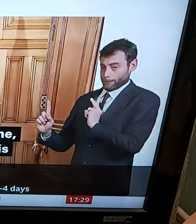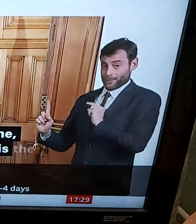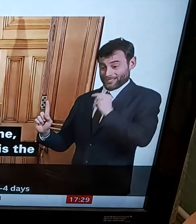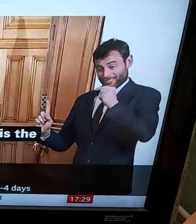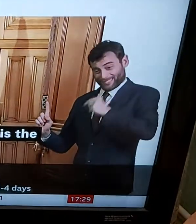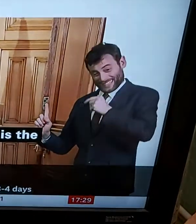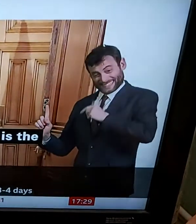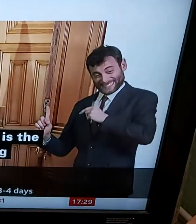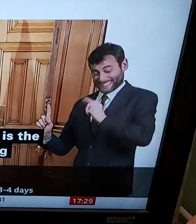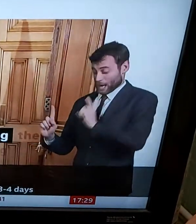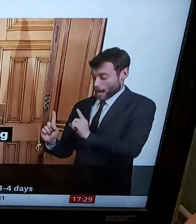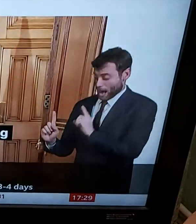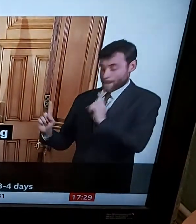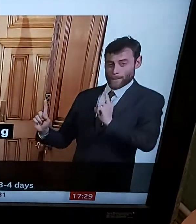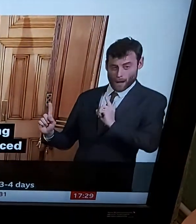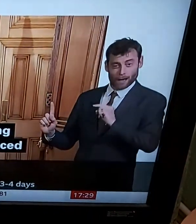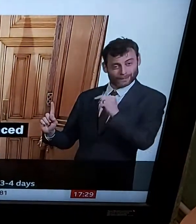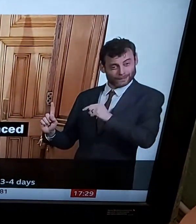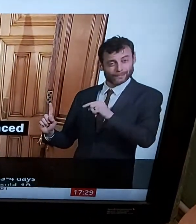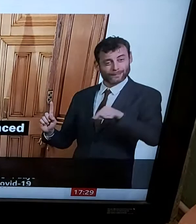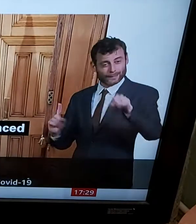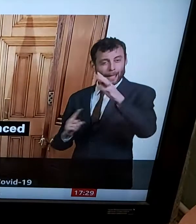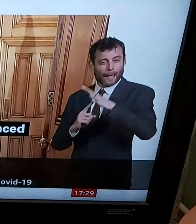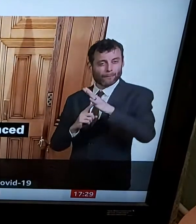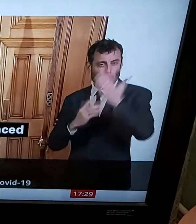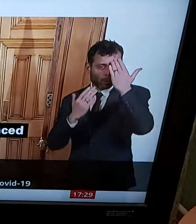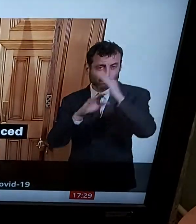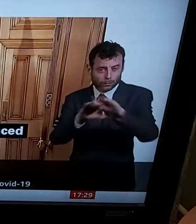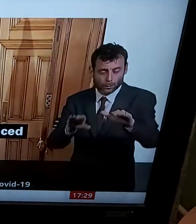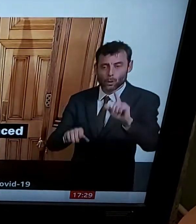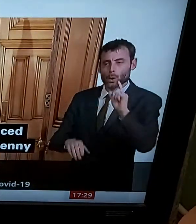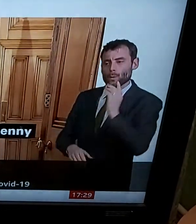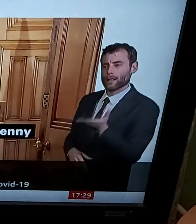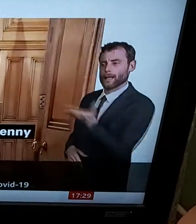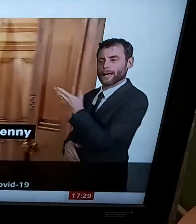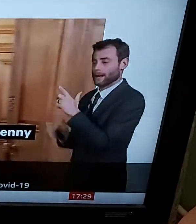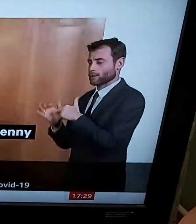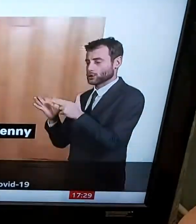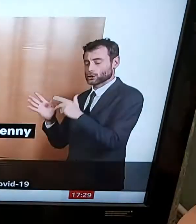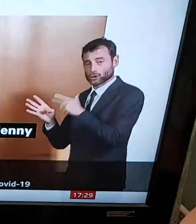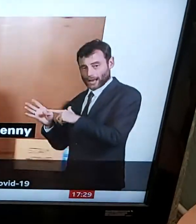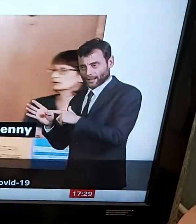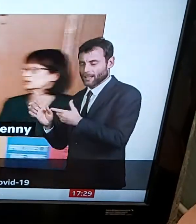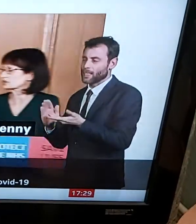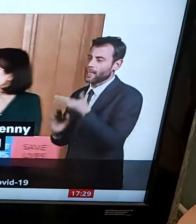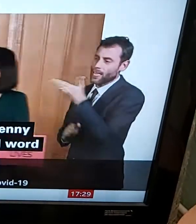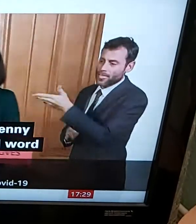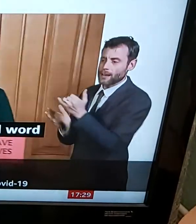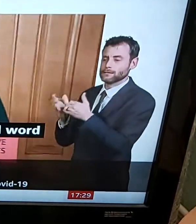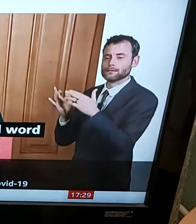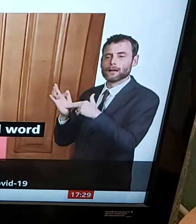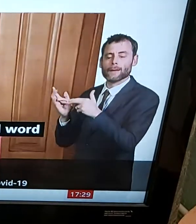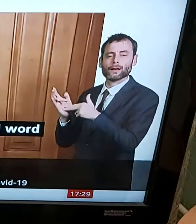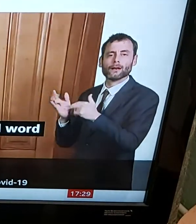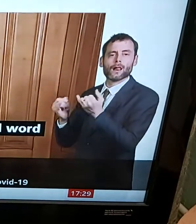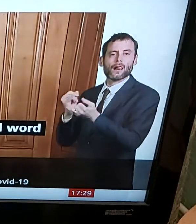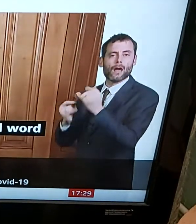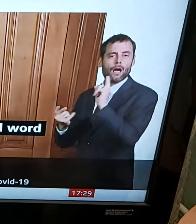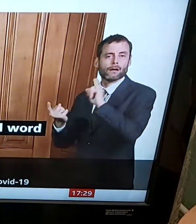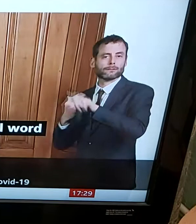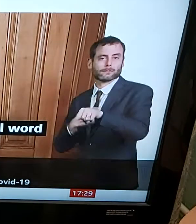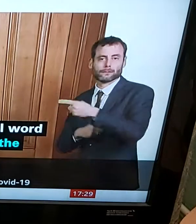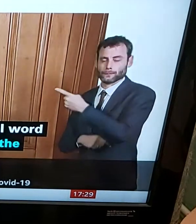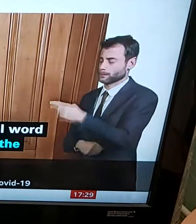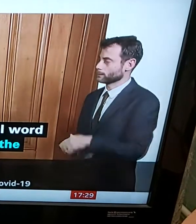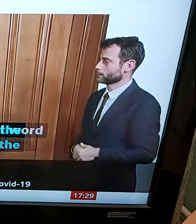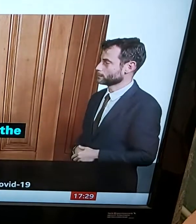earlier. I'll hand over to Jenny and also to Simon just for a final word as well. Jenny. So actually, I might just add to the points you've just made. So